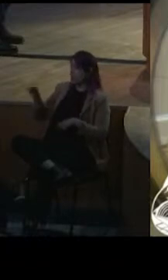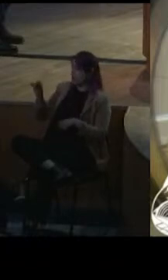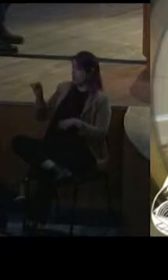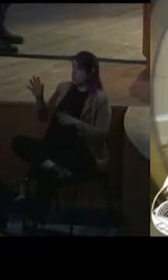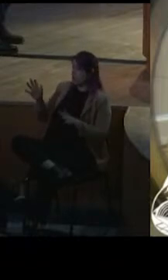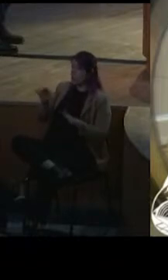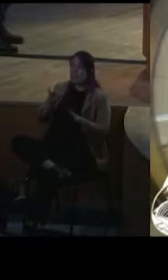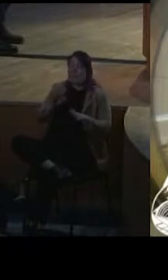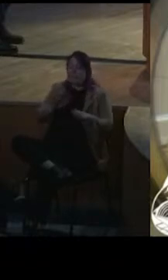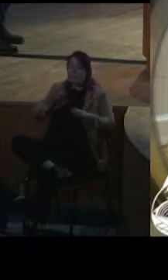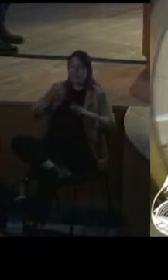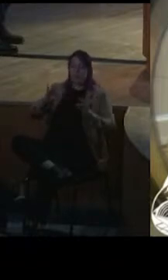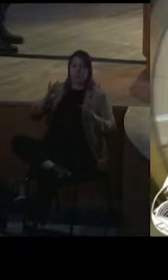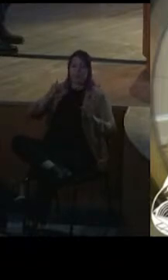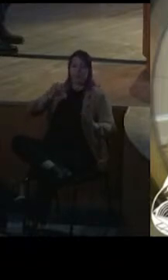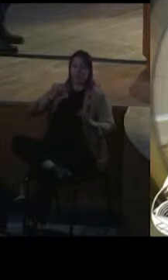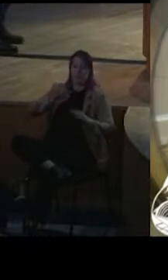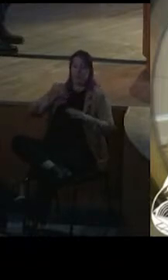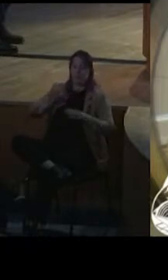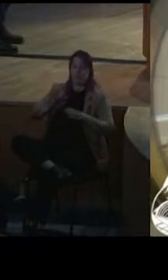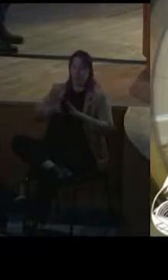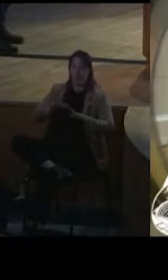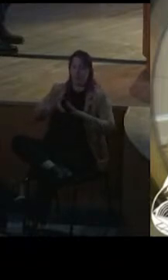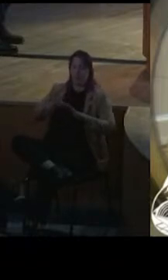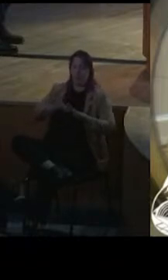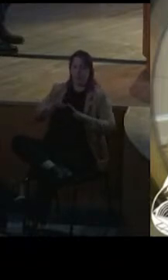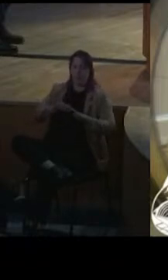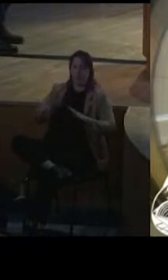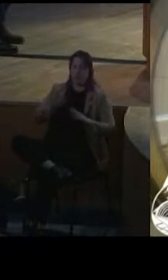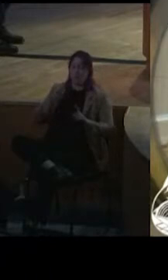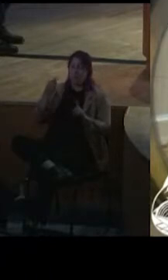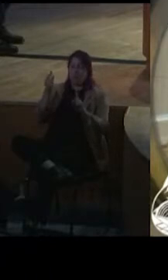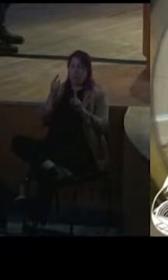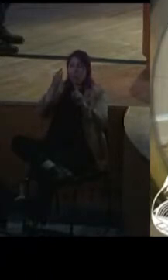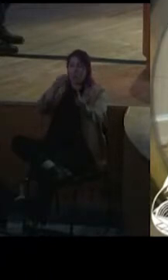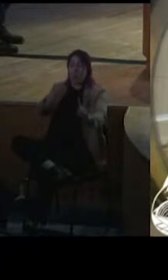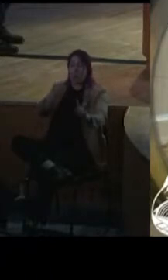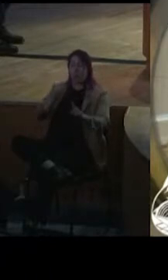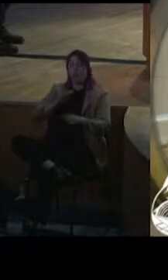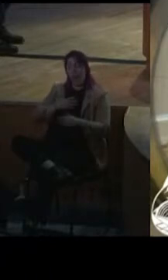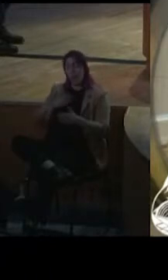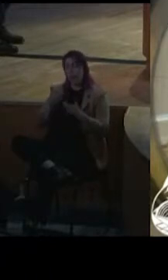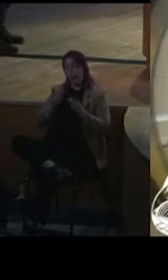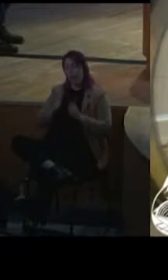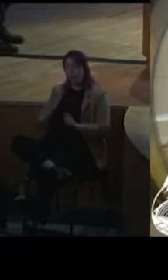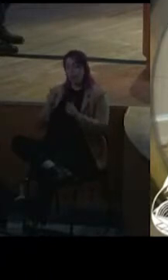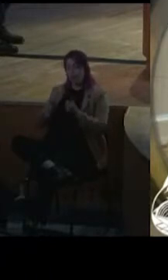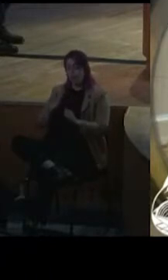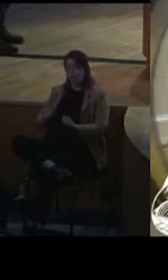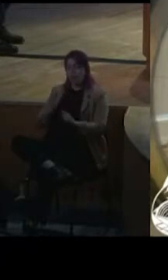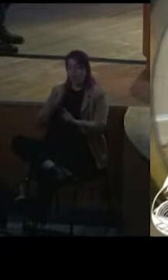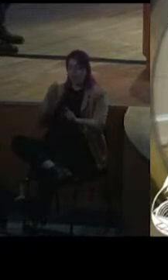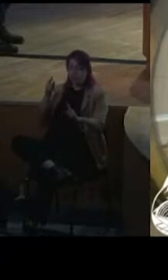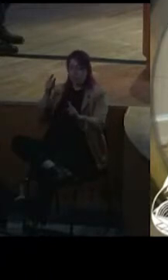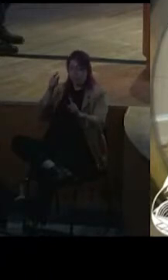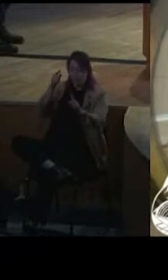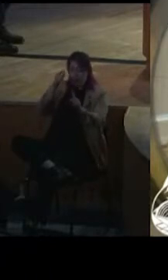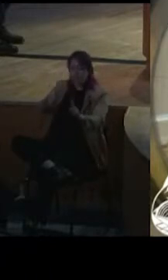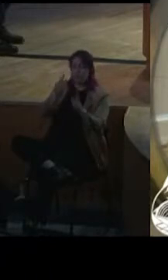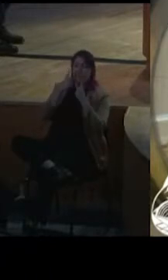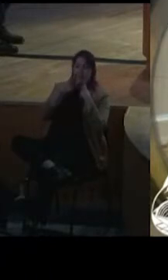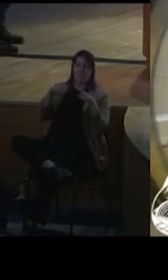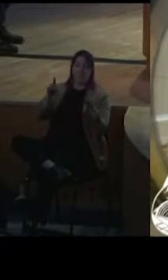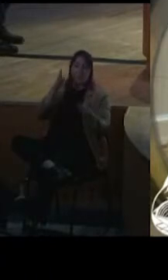fully functional. So our restoration and revitalization efforts are helping us to maybe accomplish this in the future.